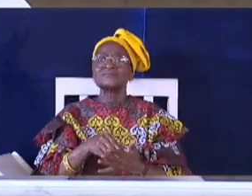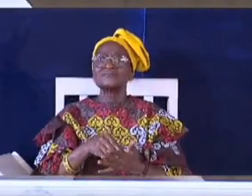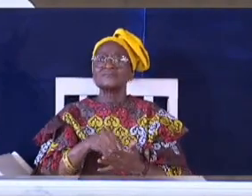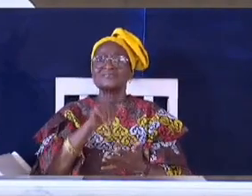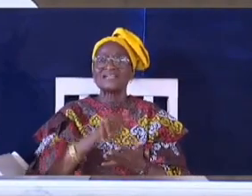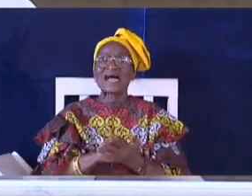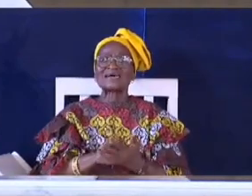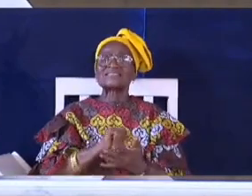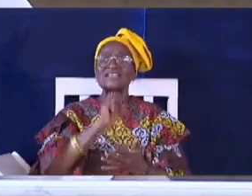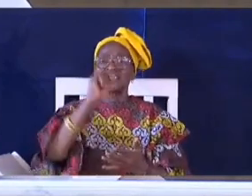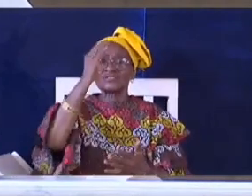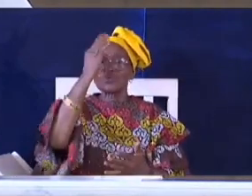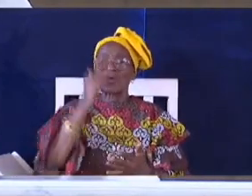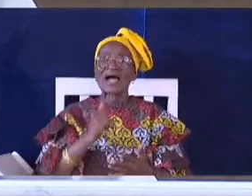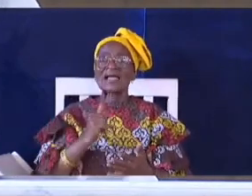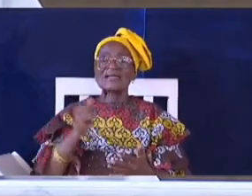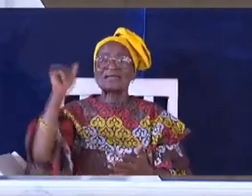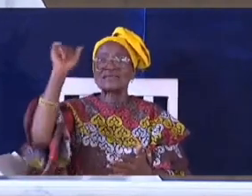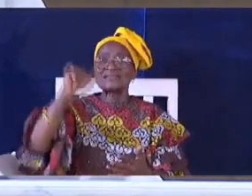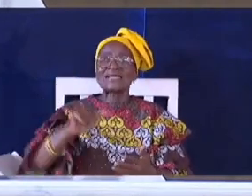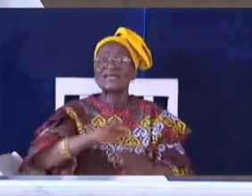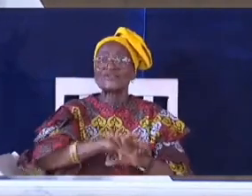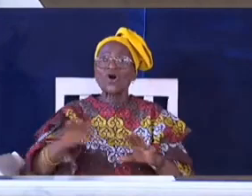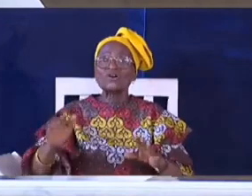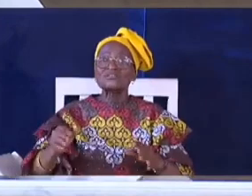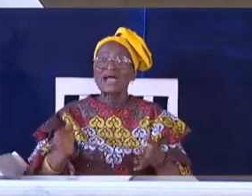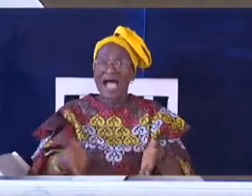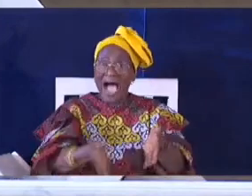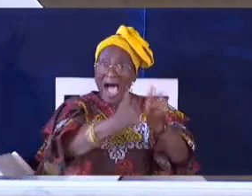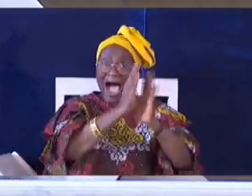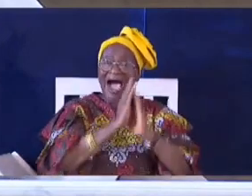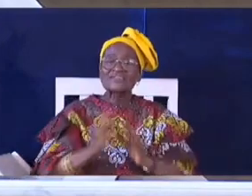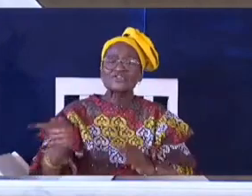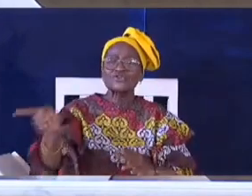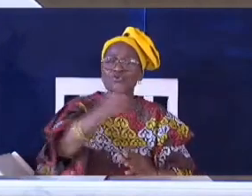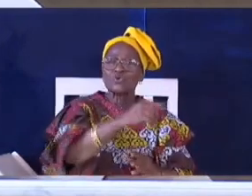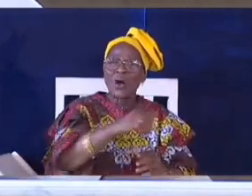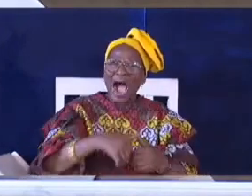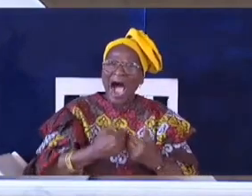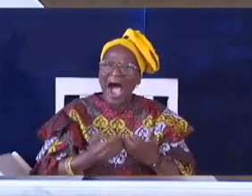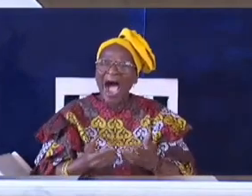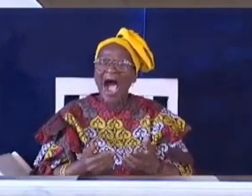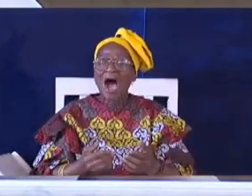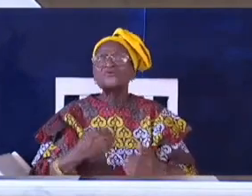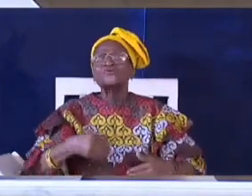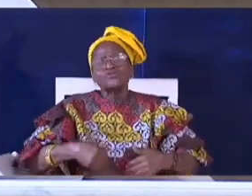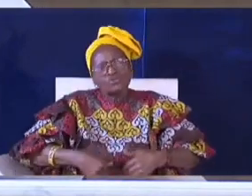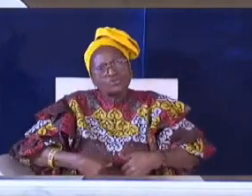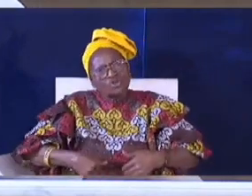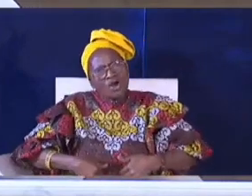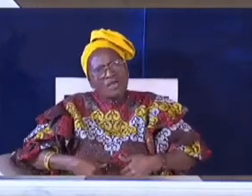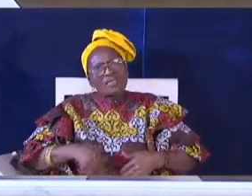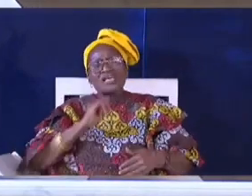That's why they don't ask you how young is your child. They say, how old?